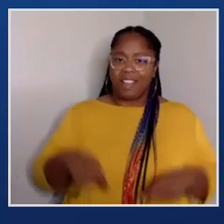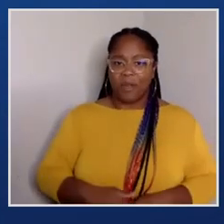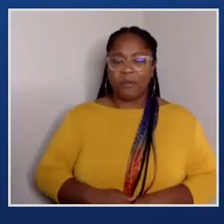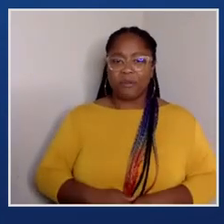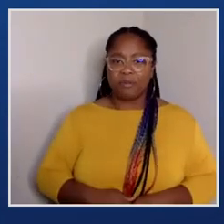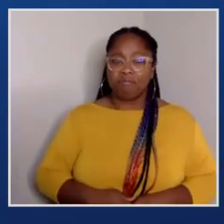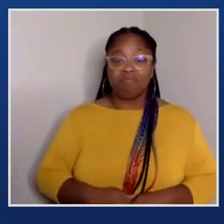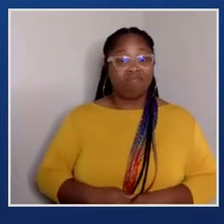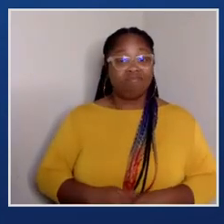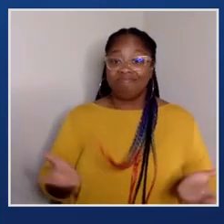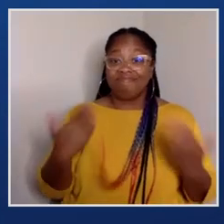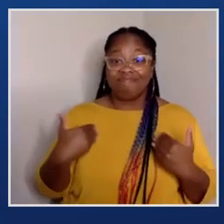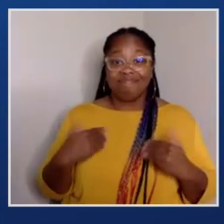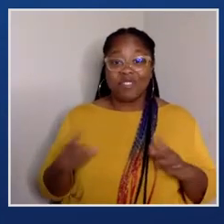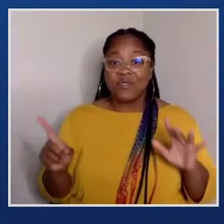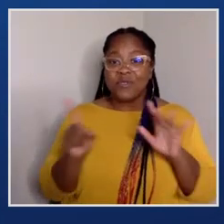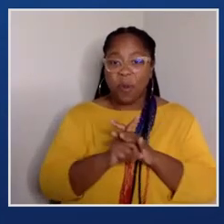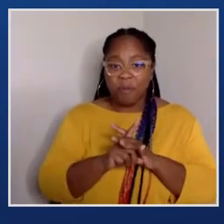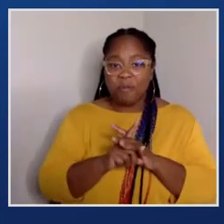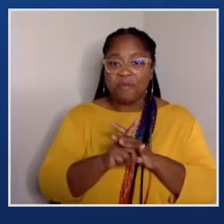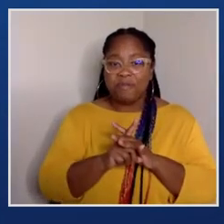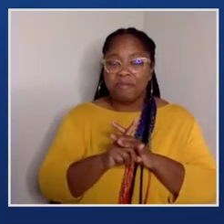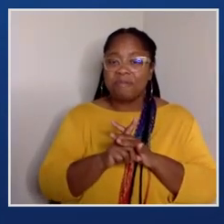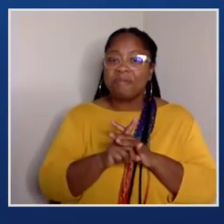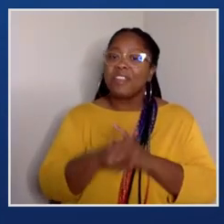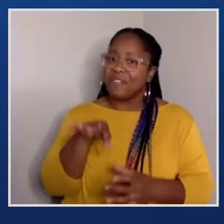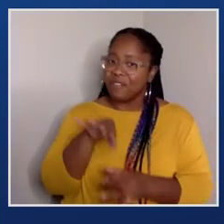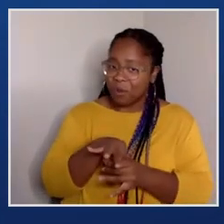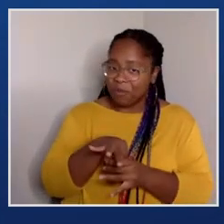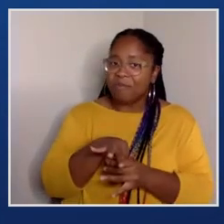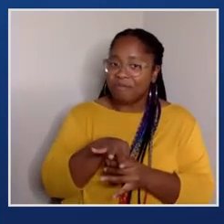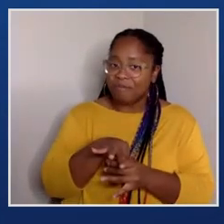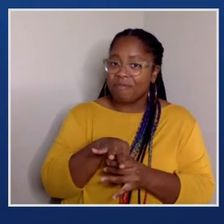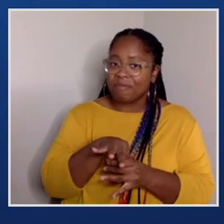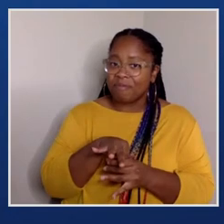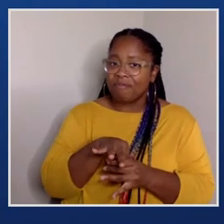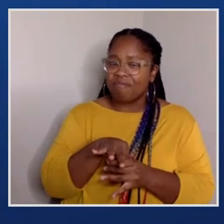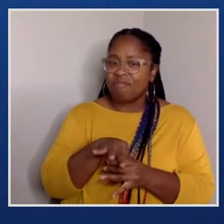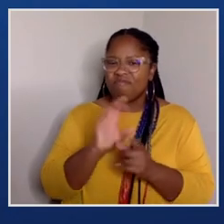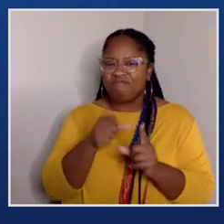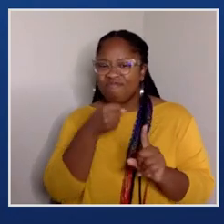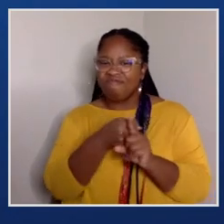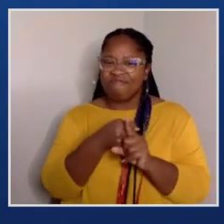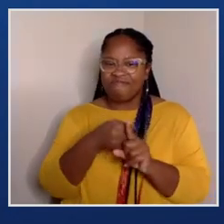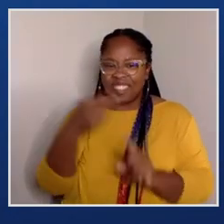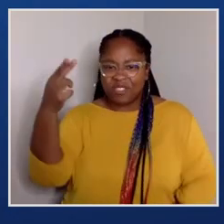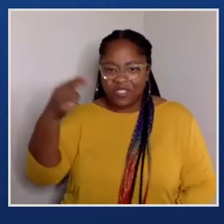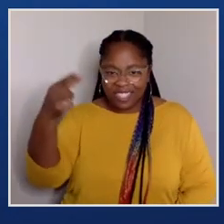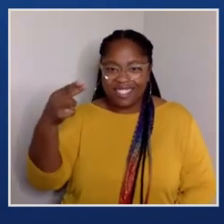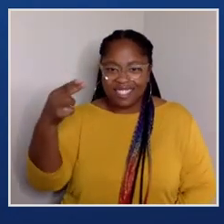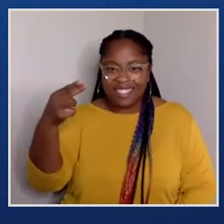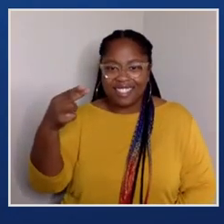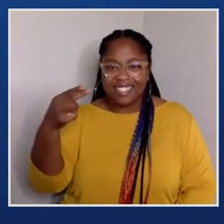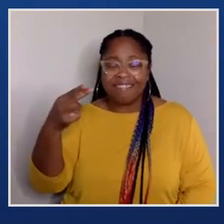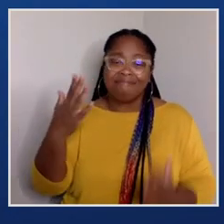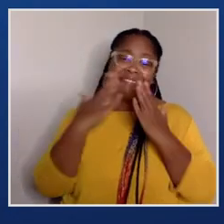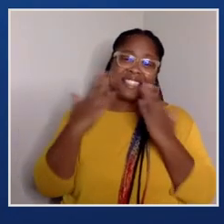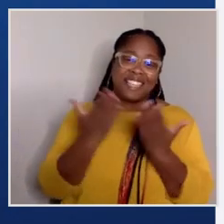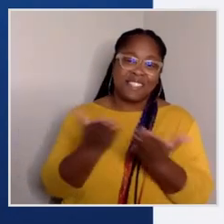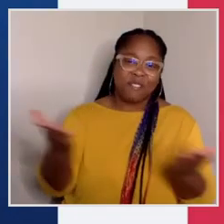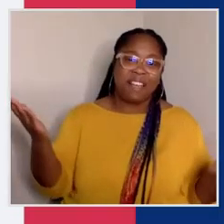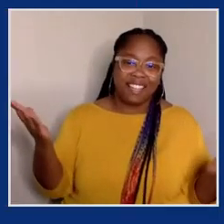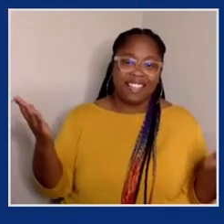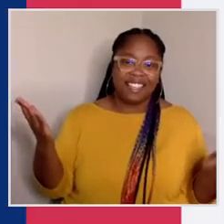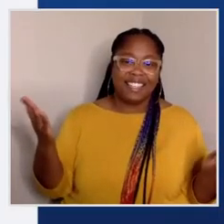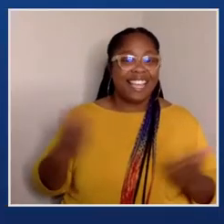show up, cast your vote, and let's make it happen. Thanks, everybody, and